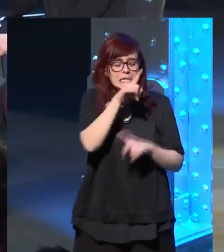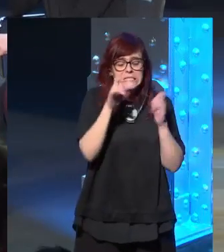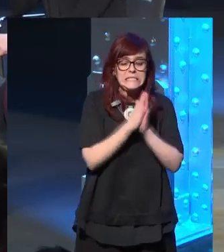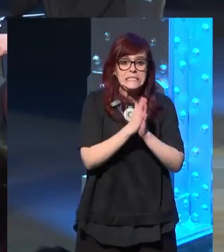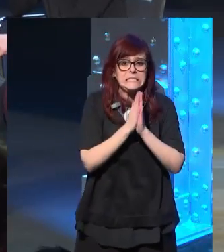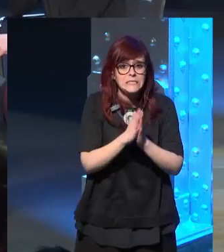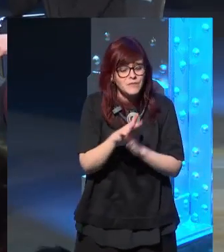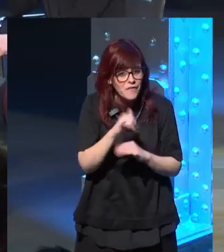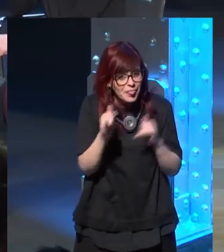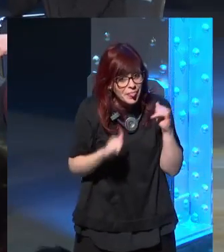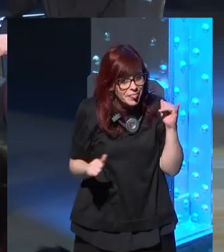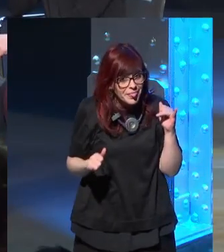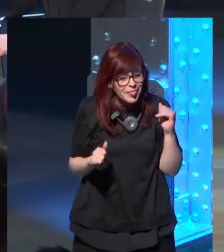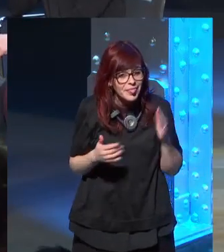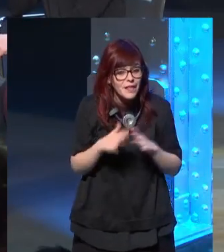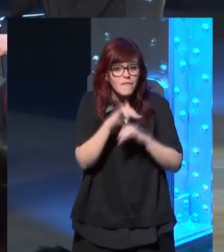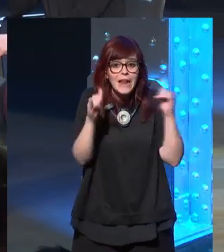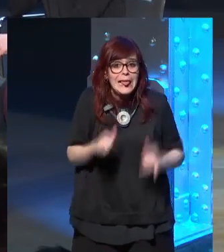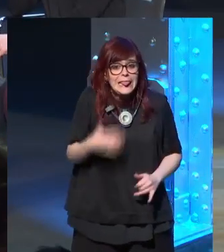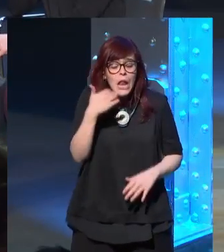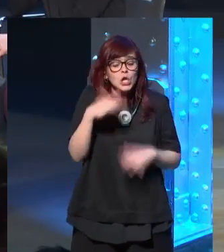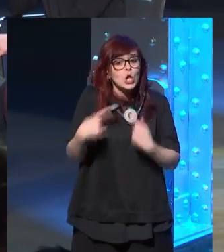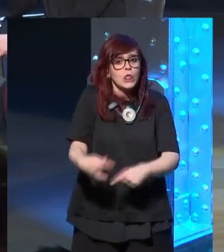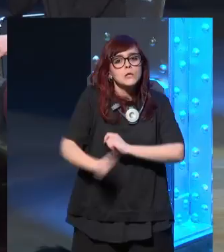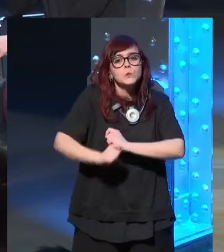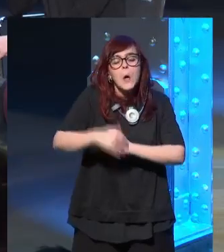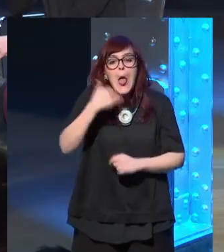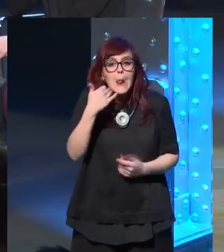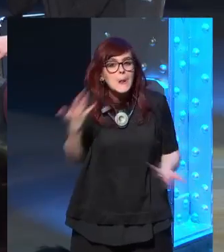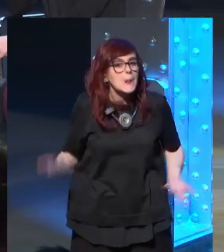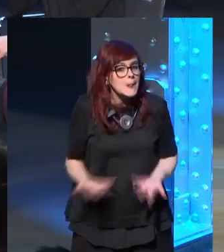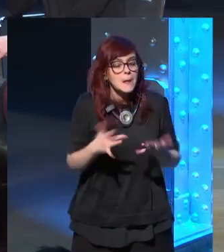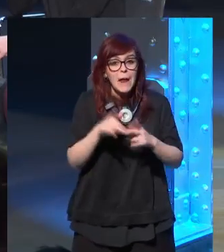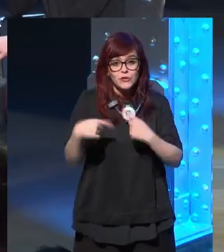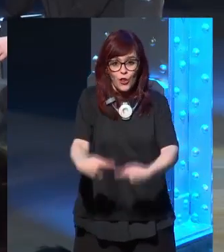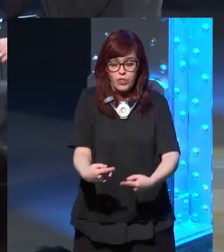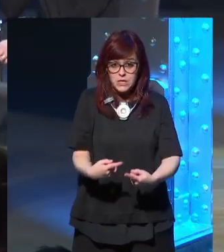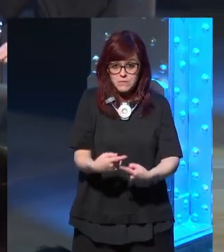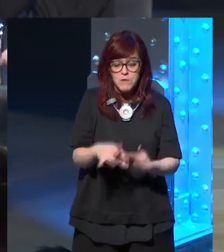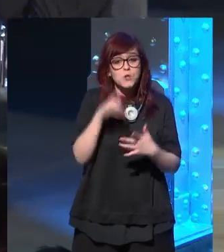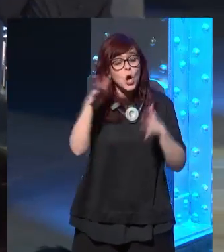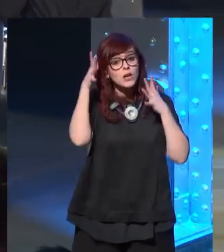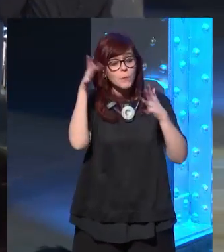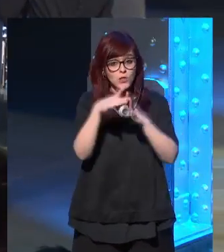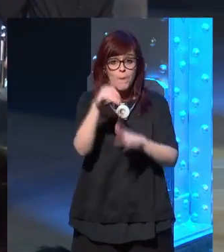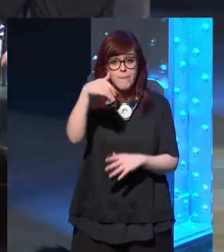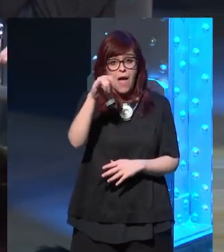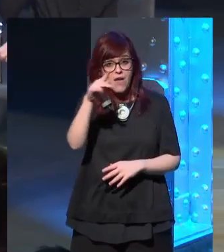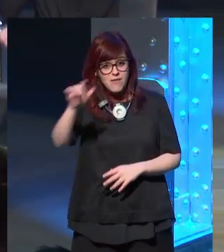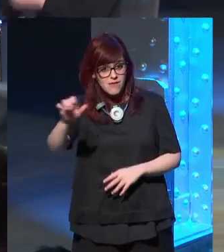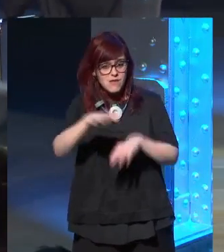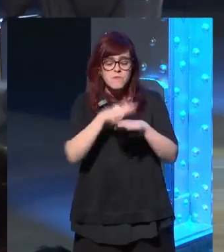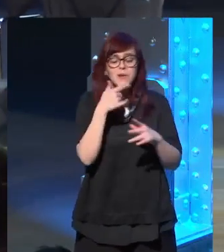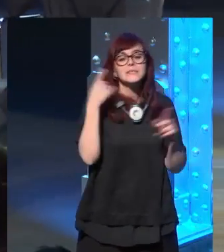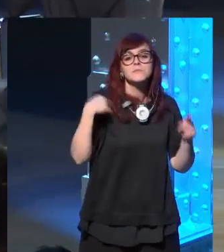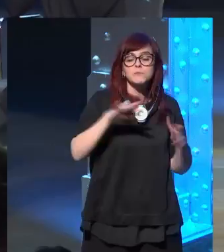tricks to increase happiness on a day-to-day basis? Any trick that you can provide us with so we can be happier on a day-to-day basis?